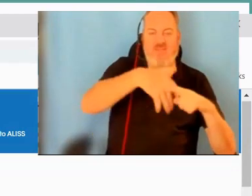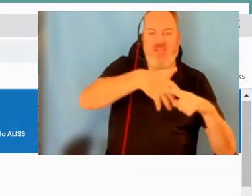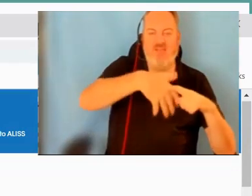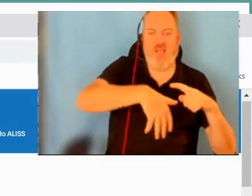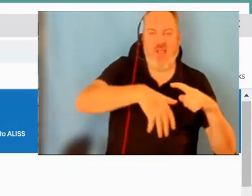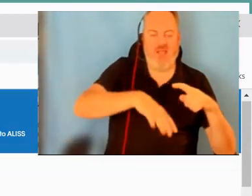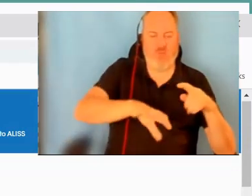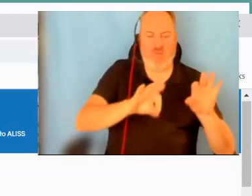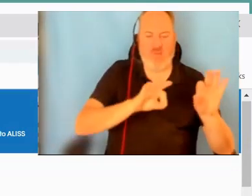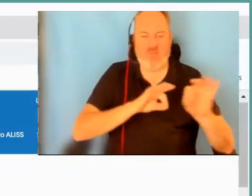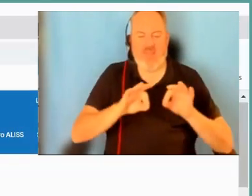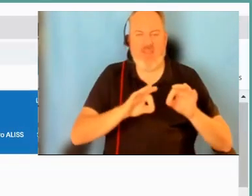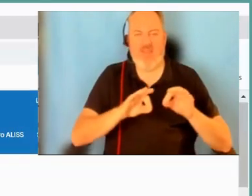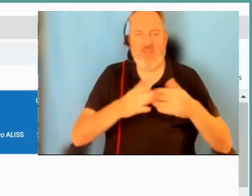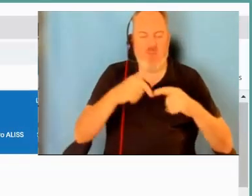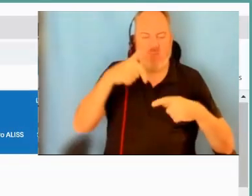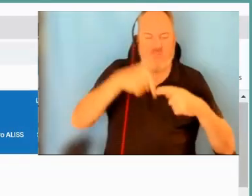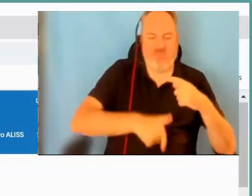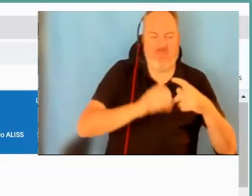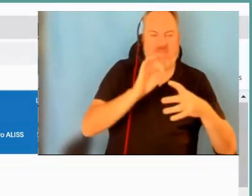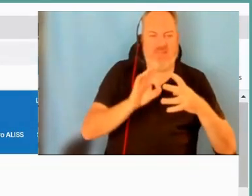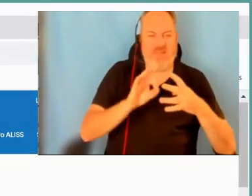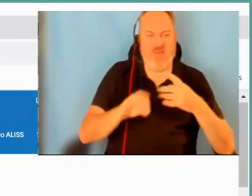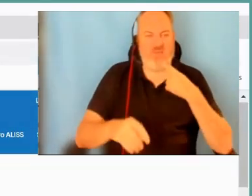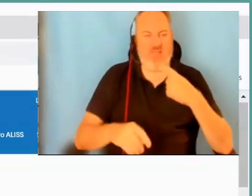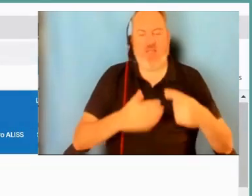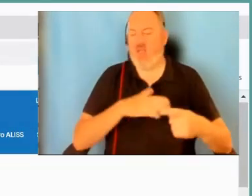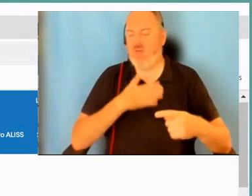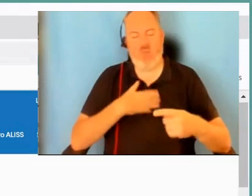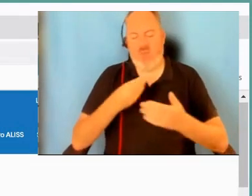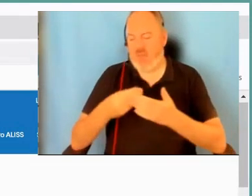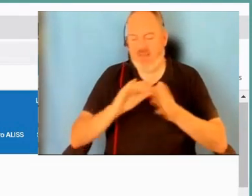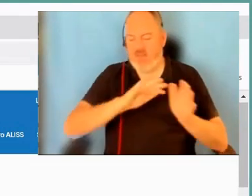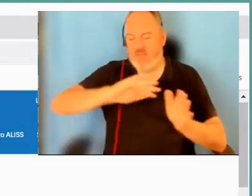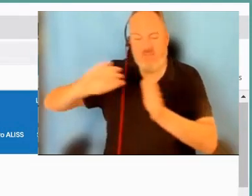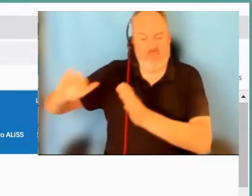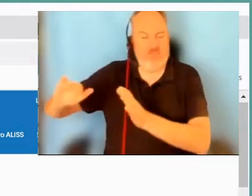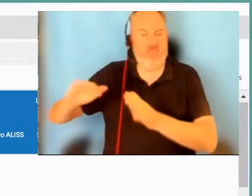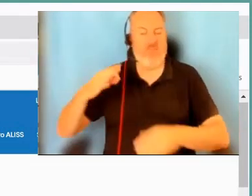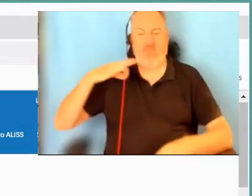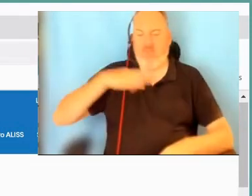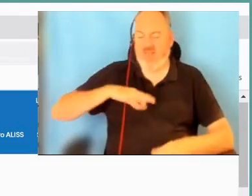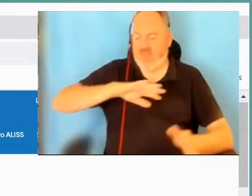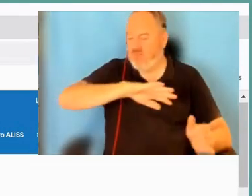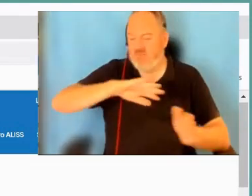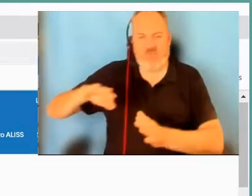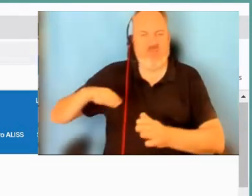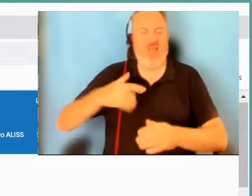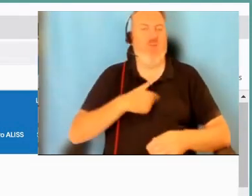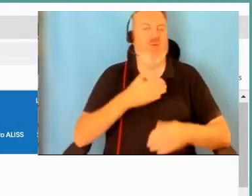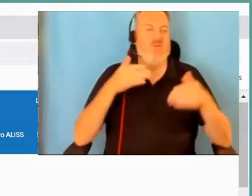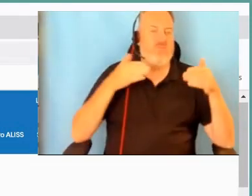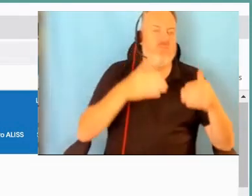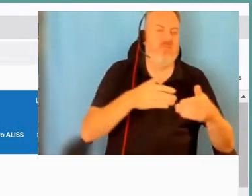category. So you can filter by different categories such as conditions, rights